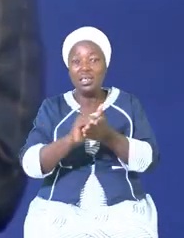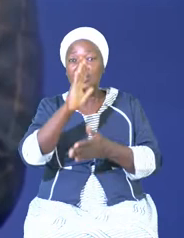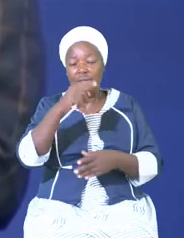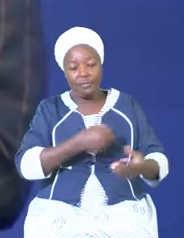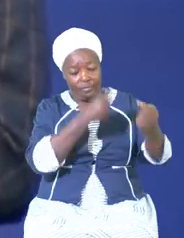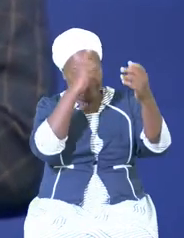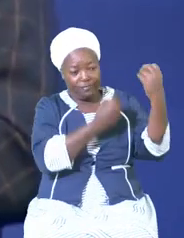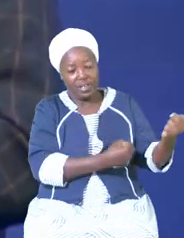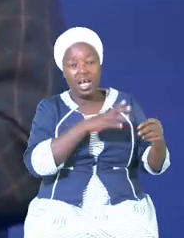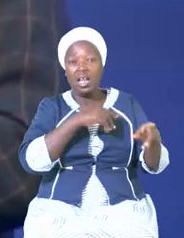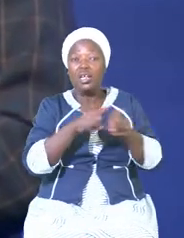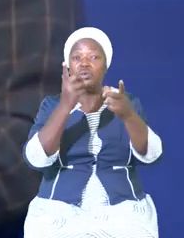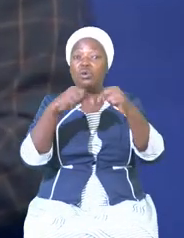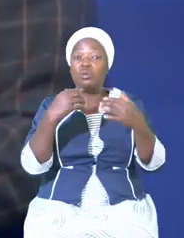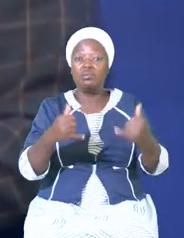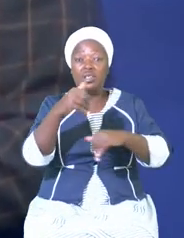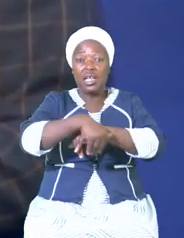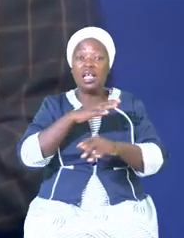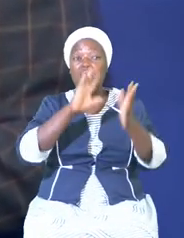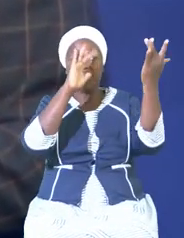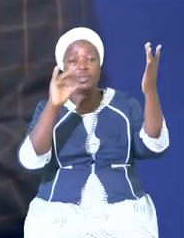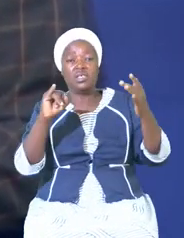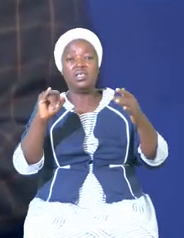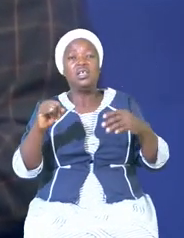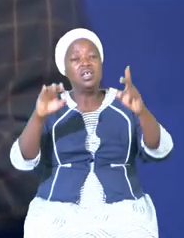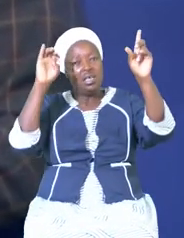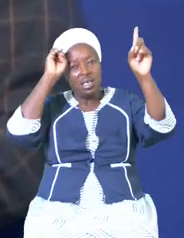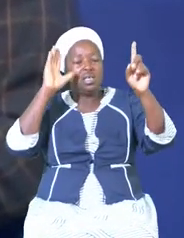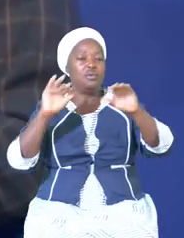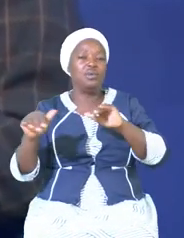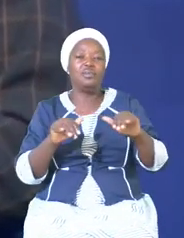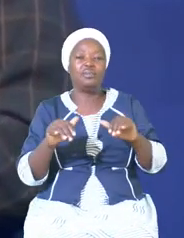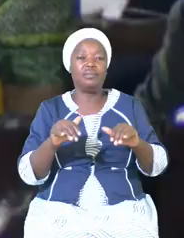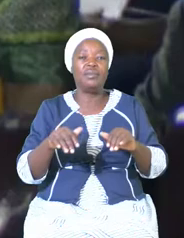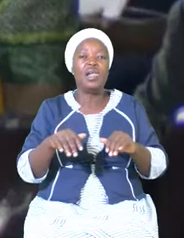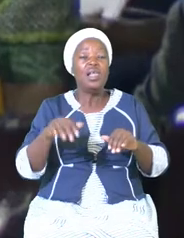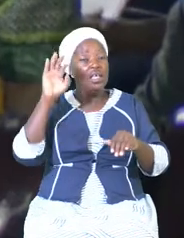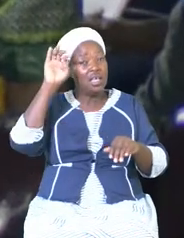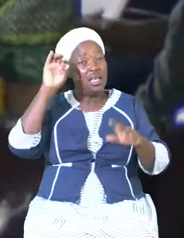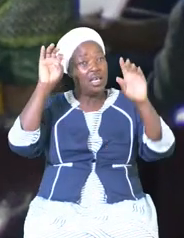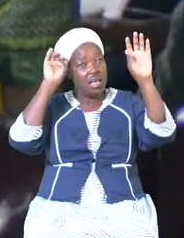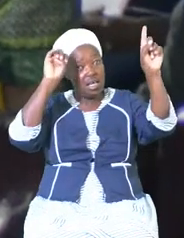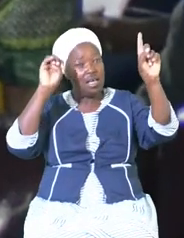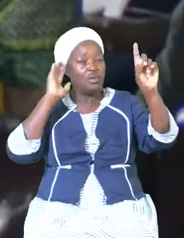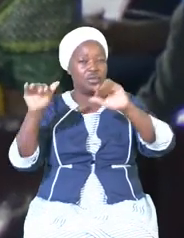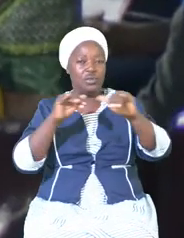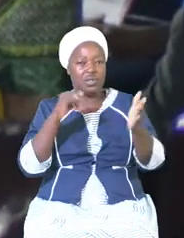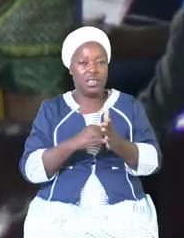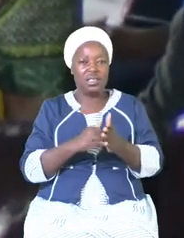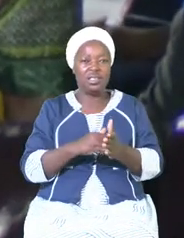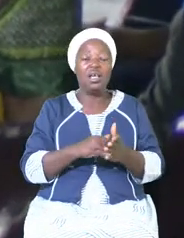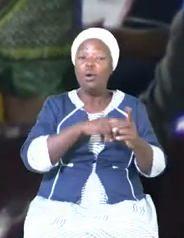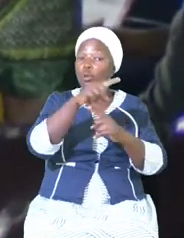come tonight expecting, he will. Amen. I said he will. Amen. When